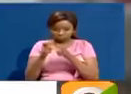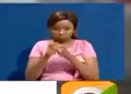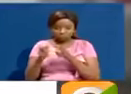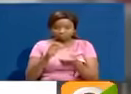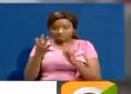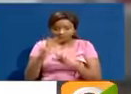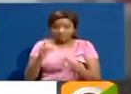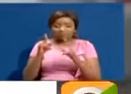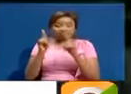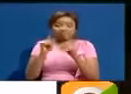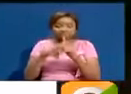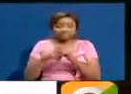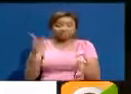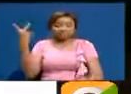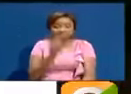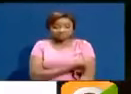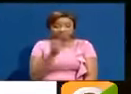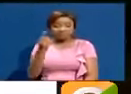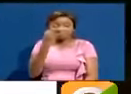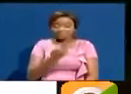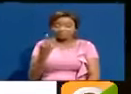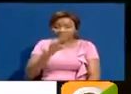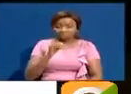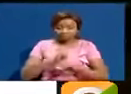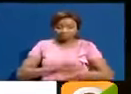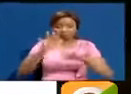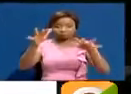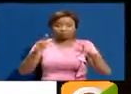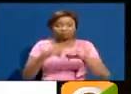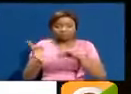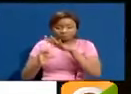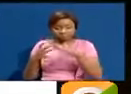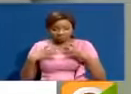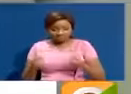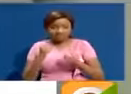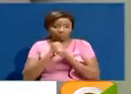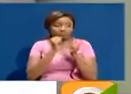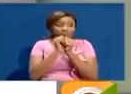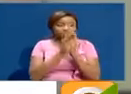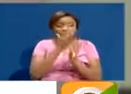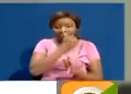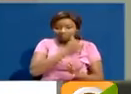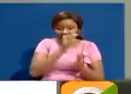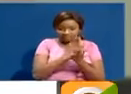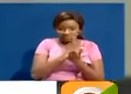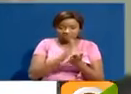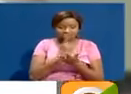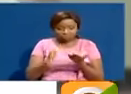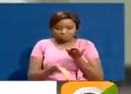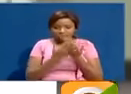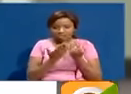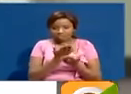March, the Ministry of Health is making plans to work with the private sector to complement government efforts. The ministry will allow some